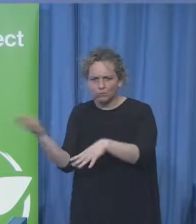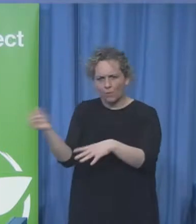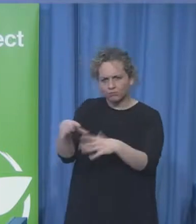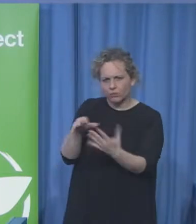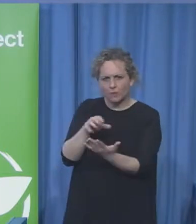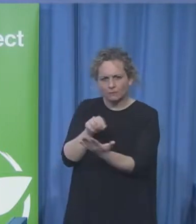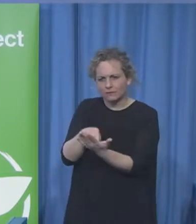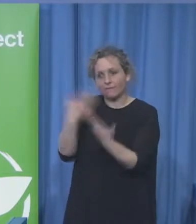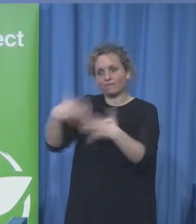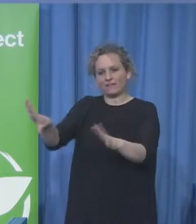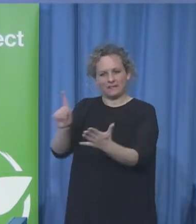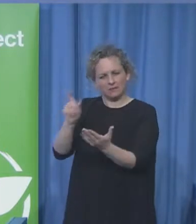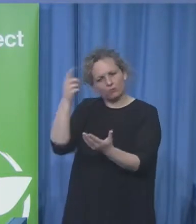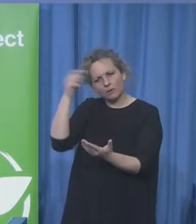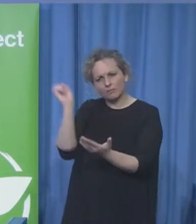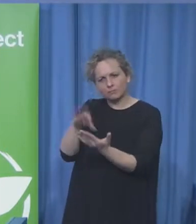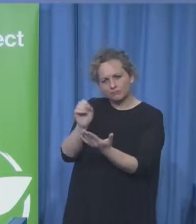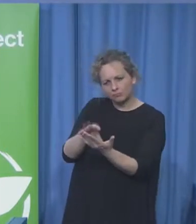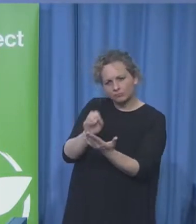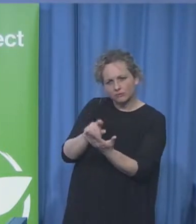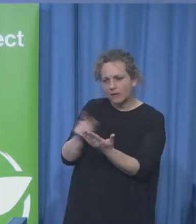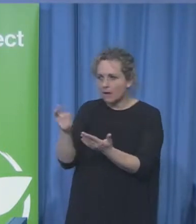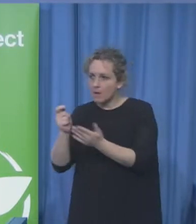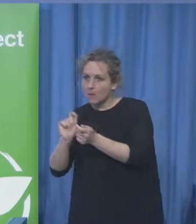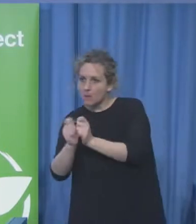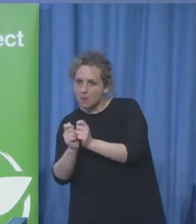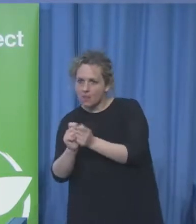whole standalone paragraph